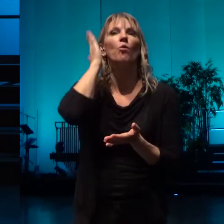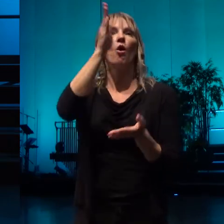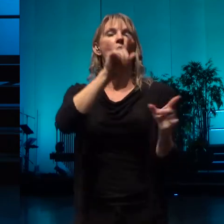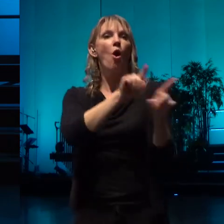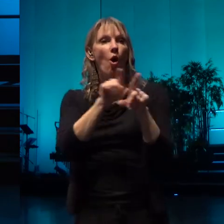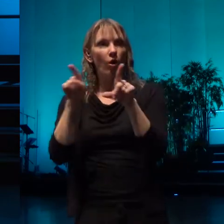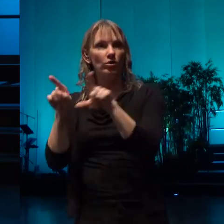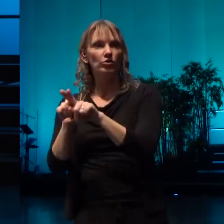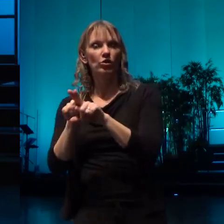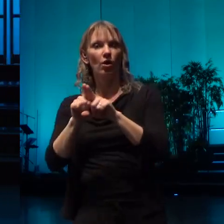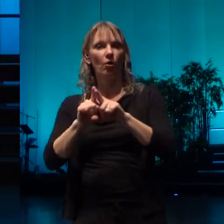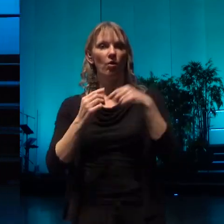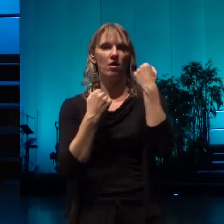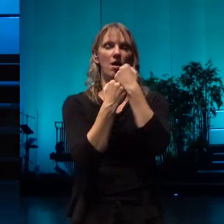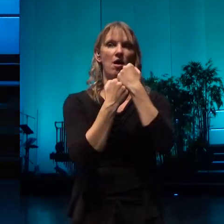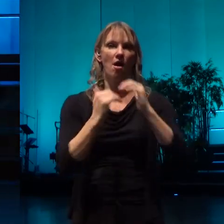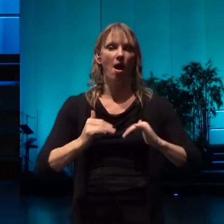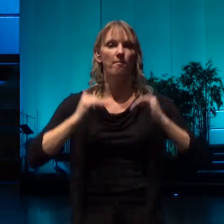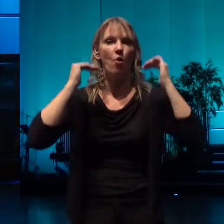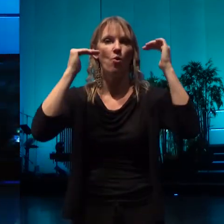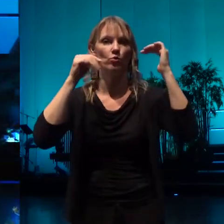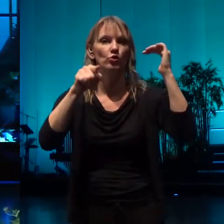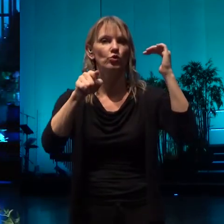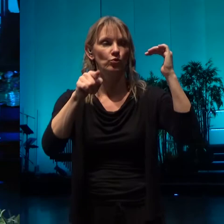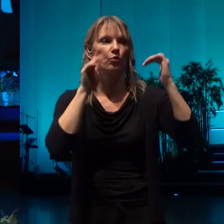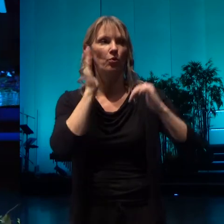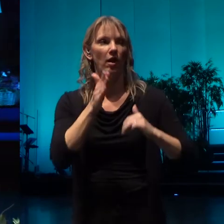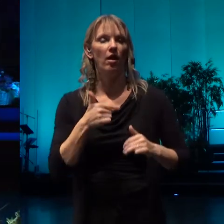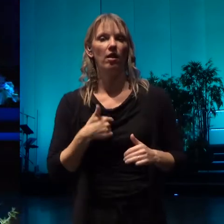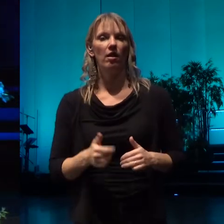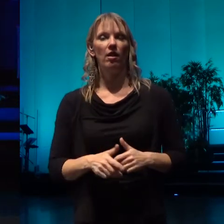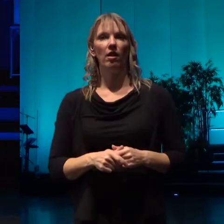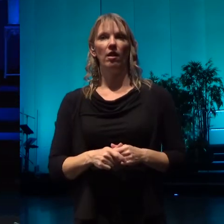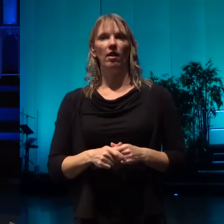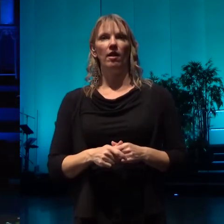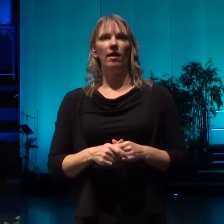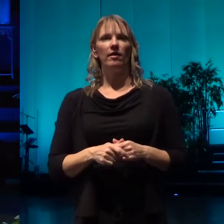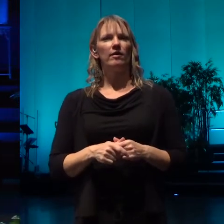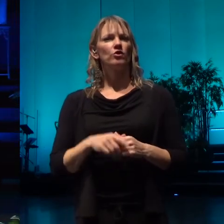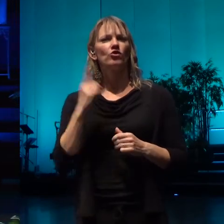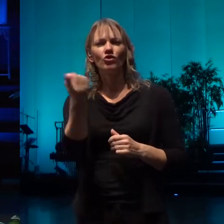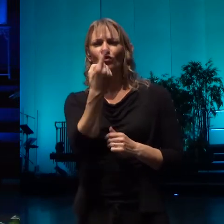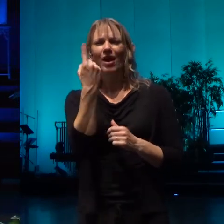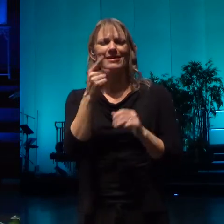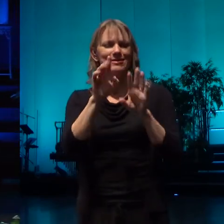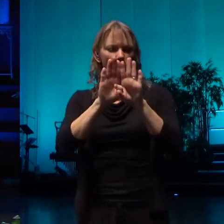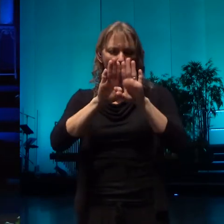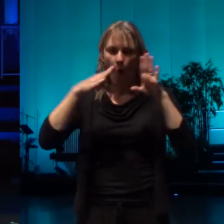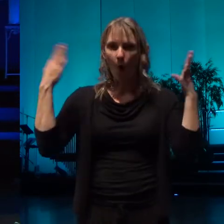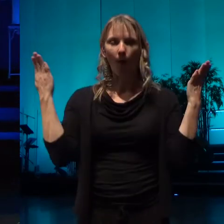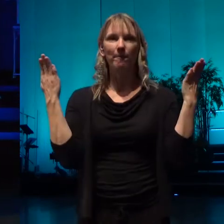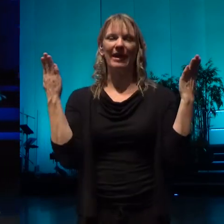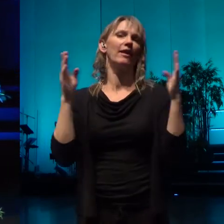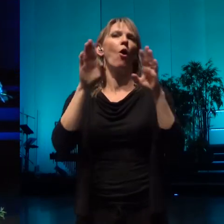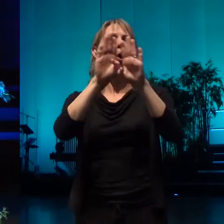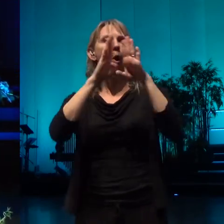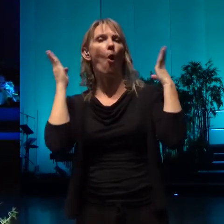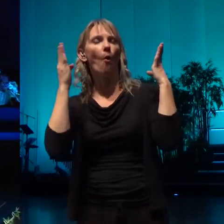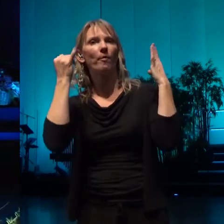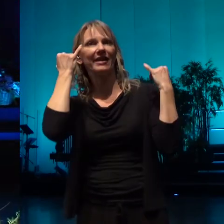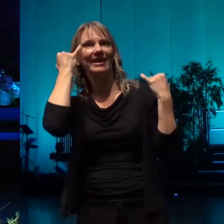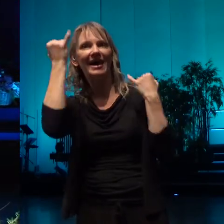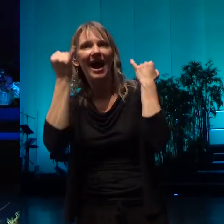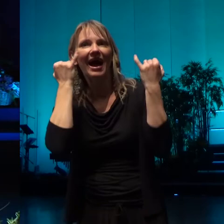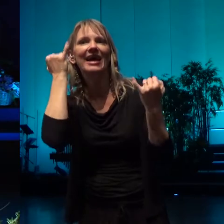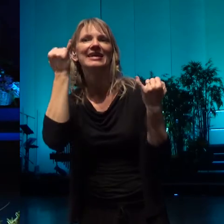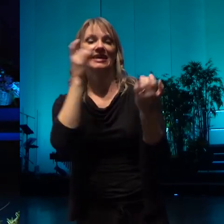also uphold you. I'll just be open to the idea.